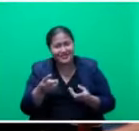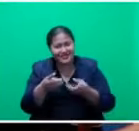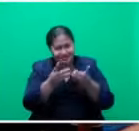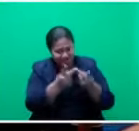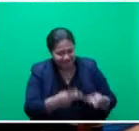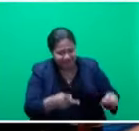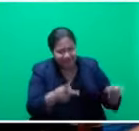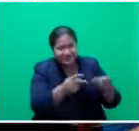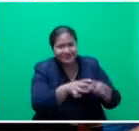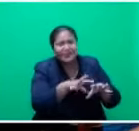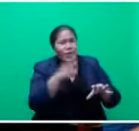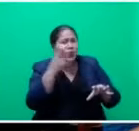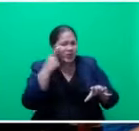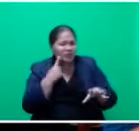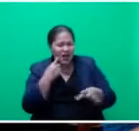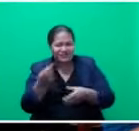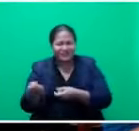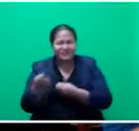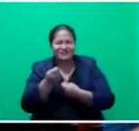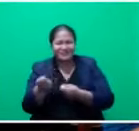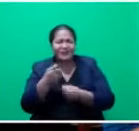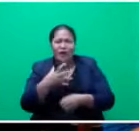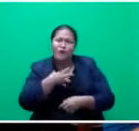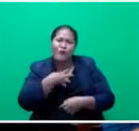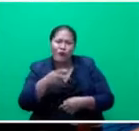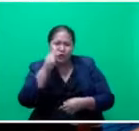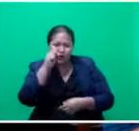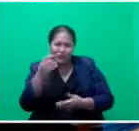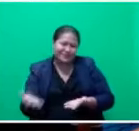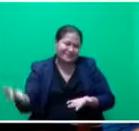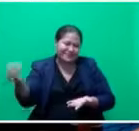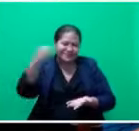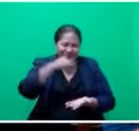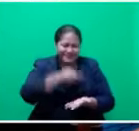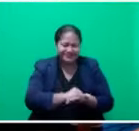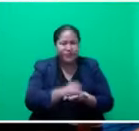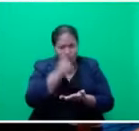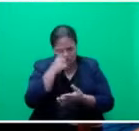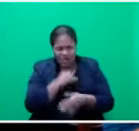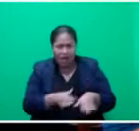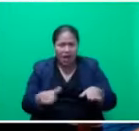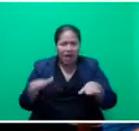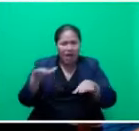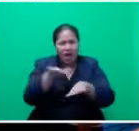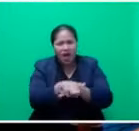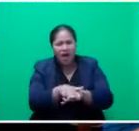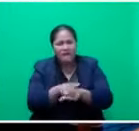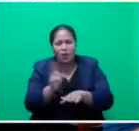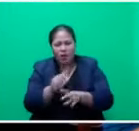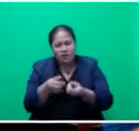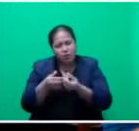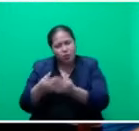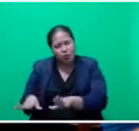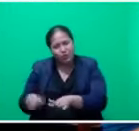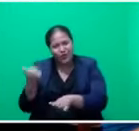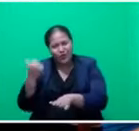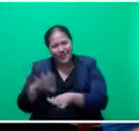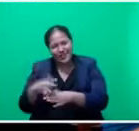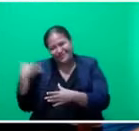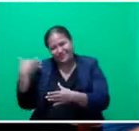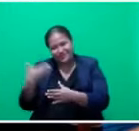get tourists to their shows and recover the market that they have lost. So, Mr. Speaker, what is our government